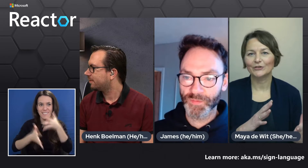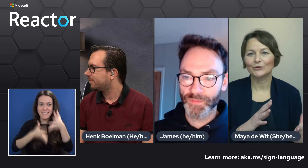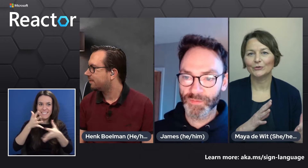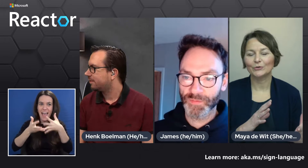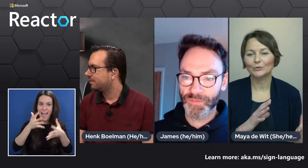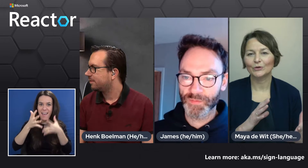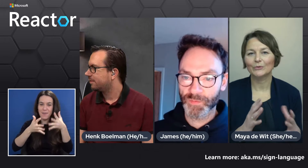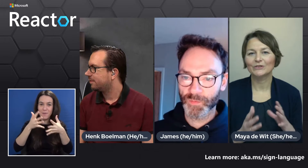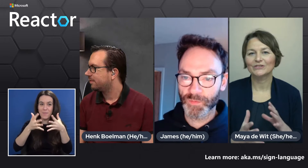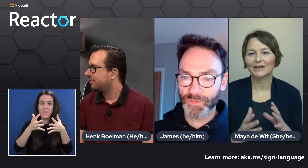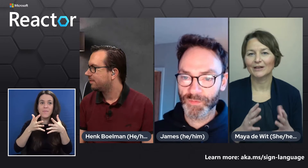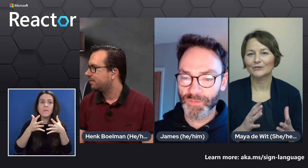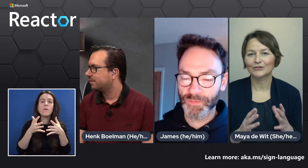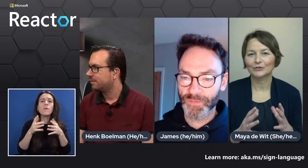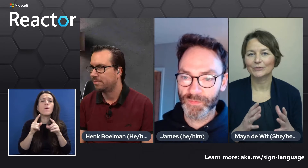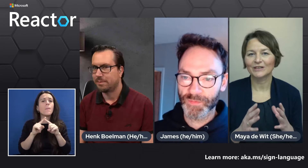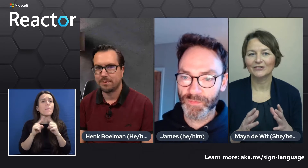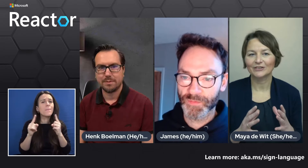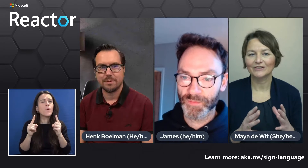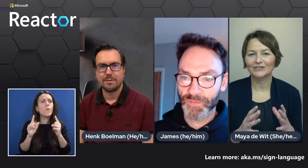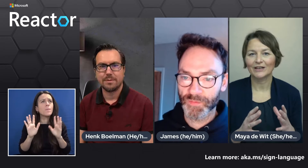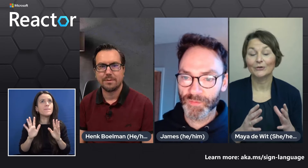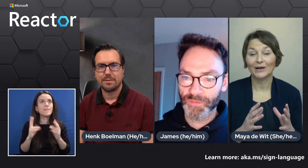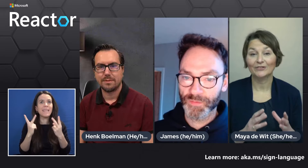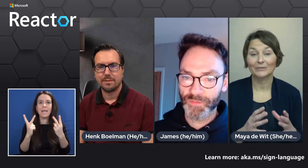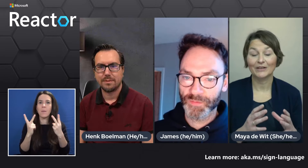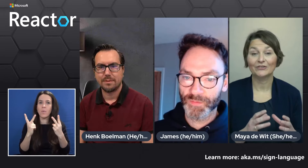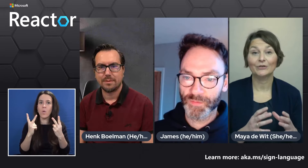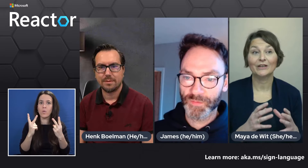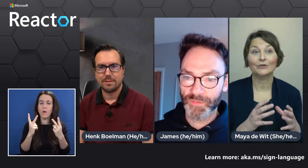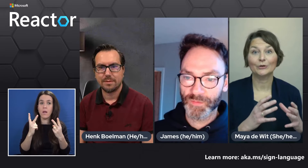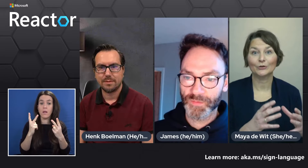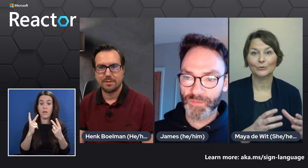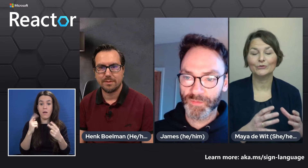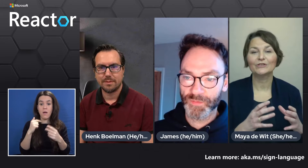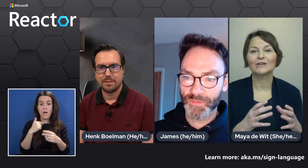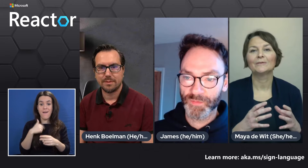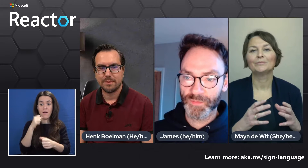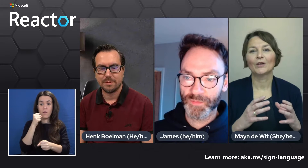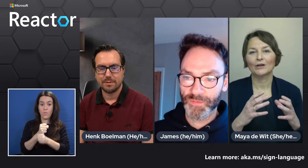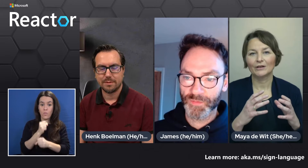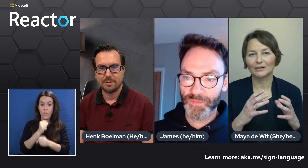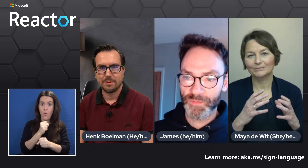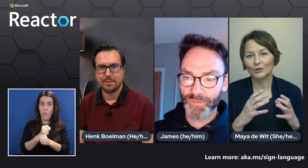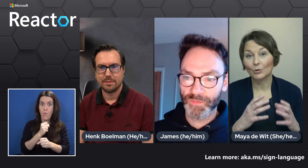when you work with sign language interpretation is that you actually make sure that you recruit